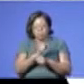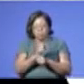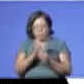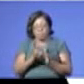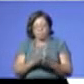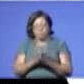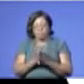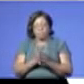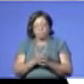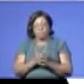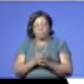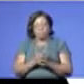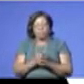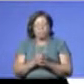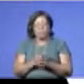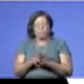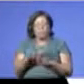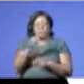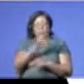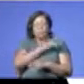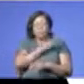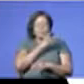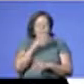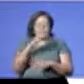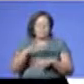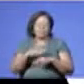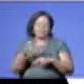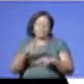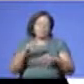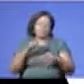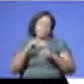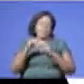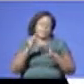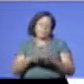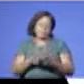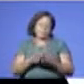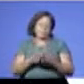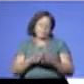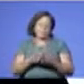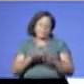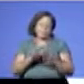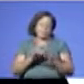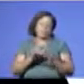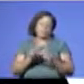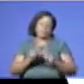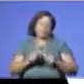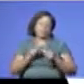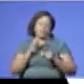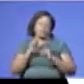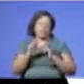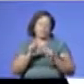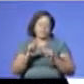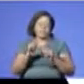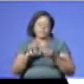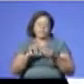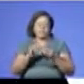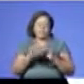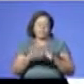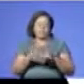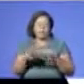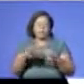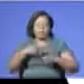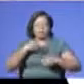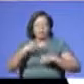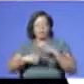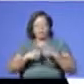than 4 days. Wood says he's calling for management to address a number of issues, alleging that even while they try to fight through the